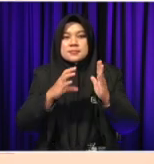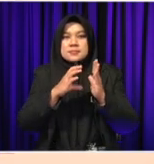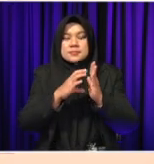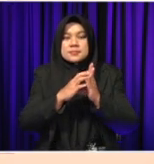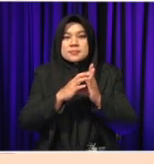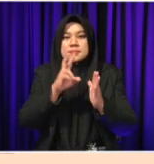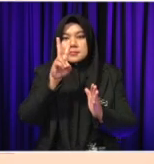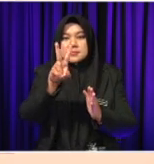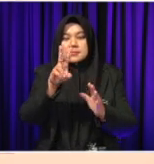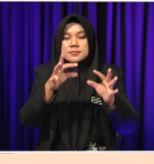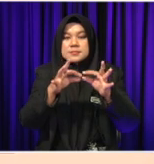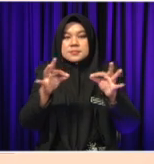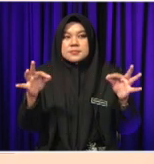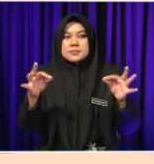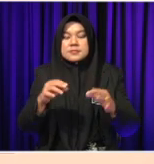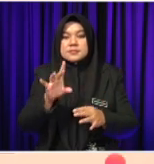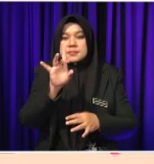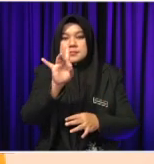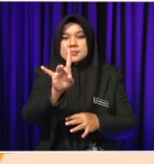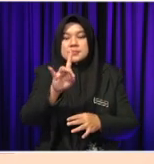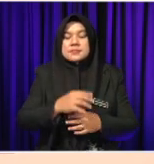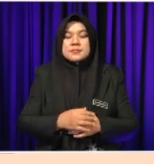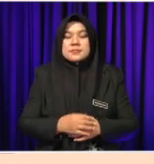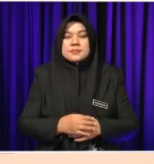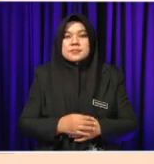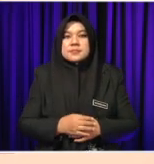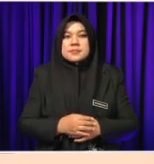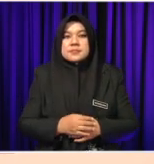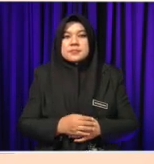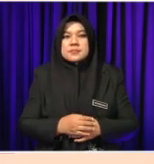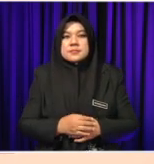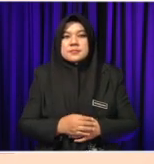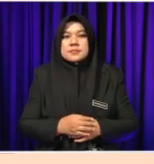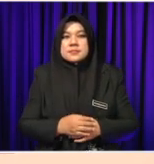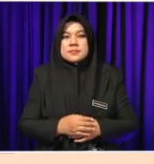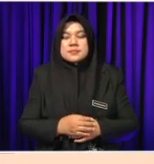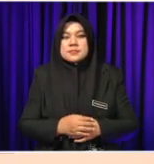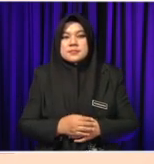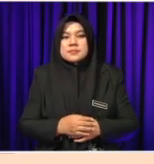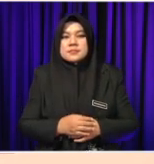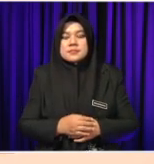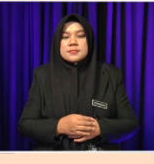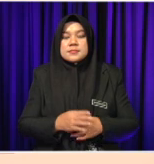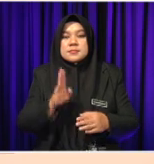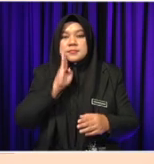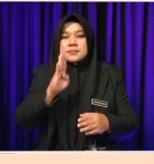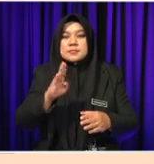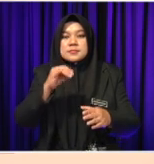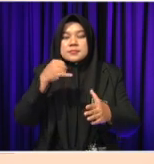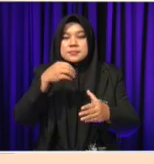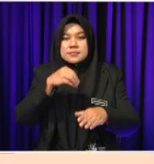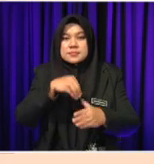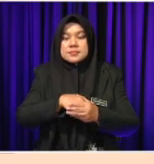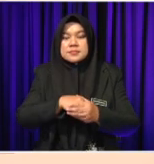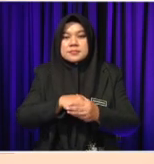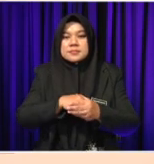2, line 8. Line 8. And what are the words? Be in peace always and also.